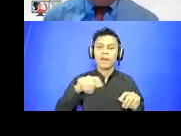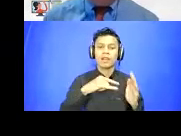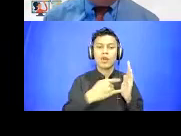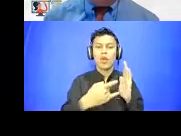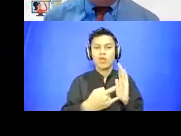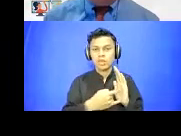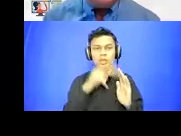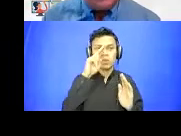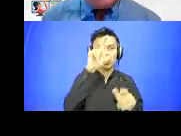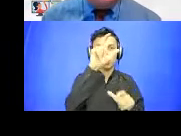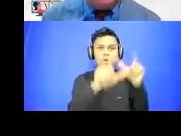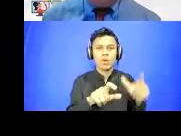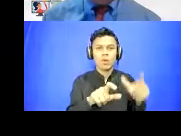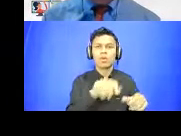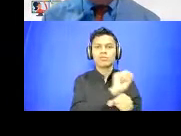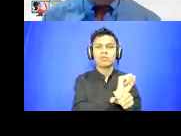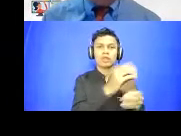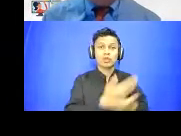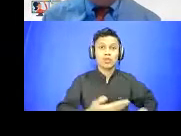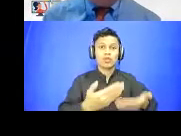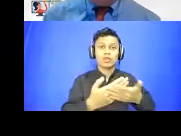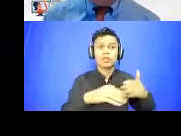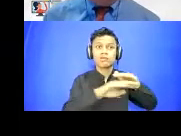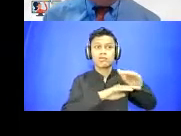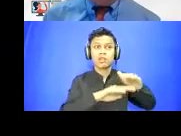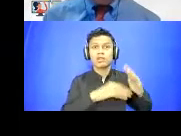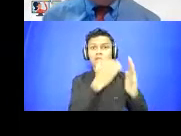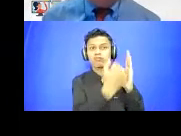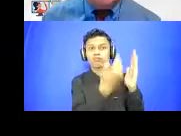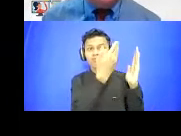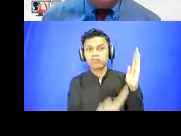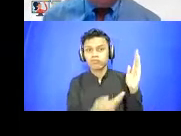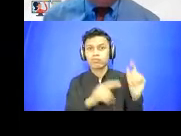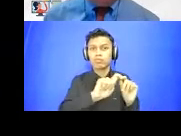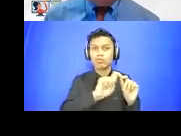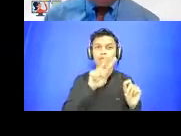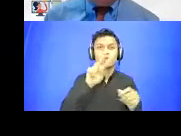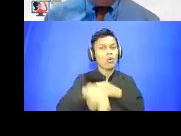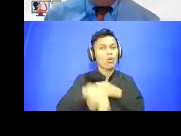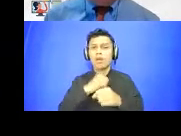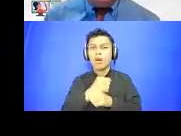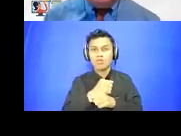standards that are now being used around the world. It's international.